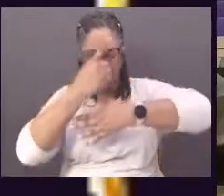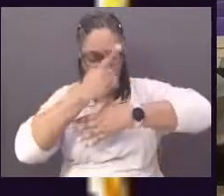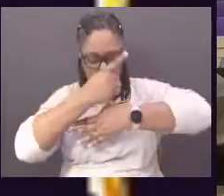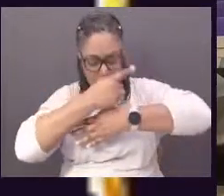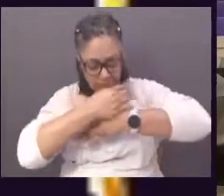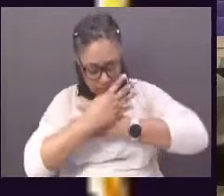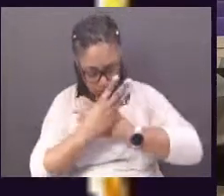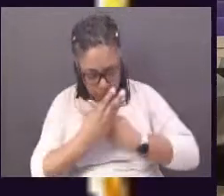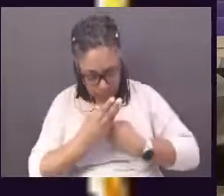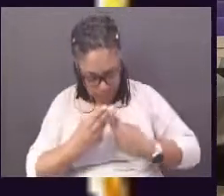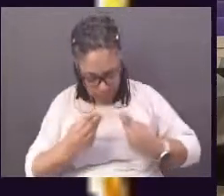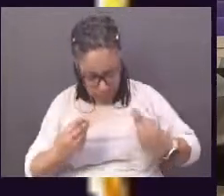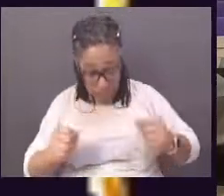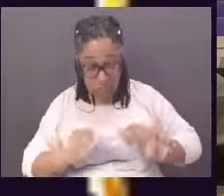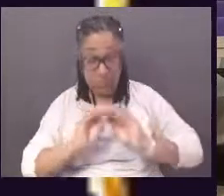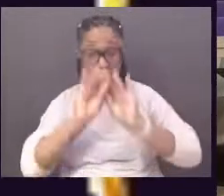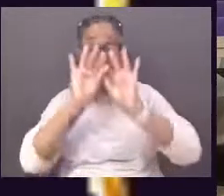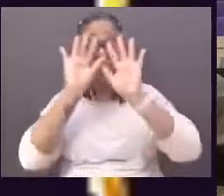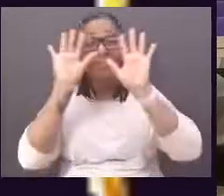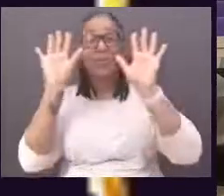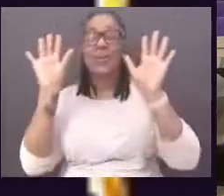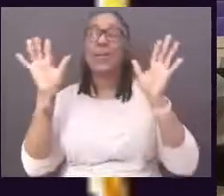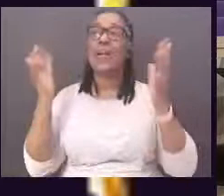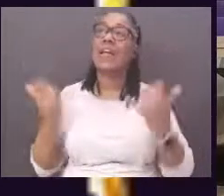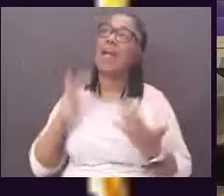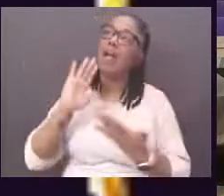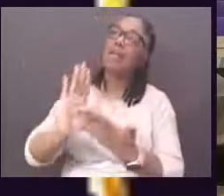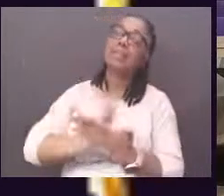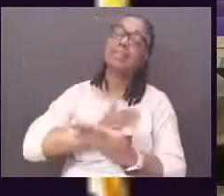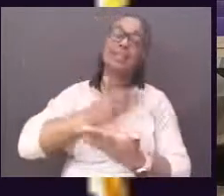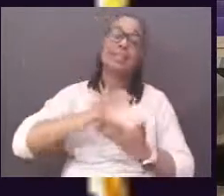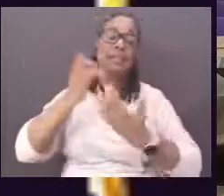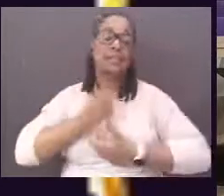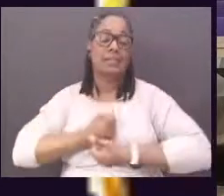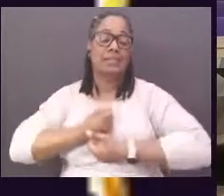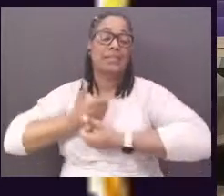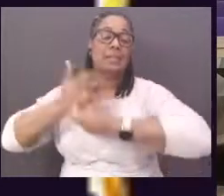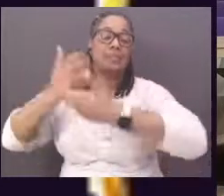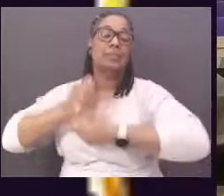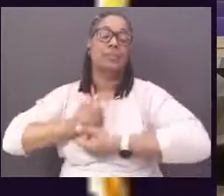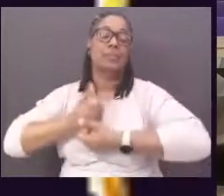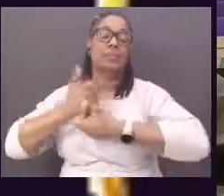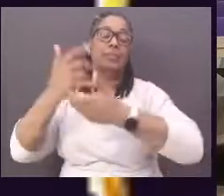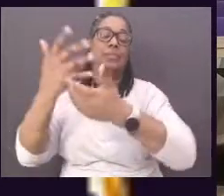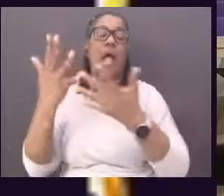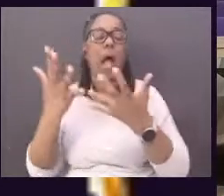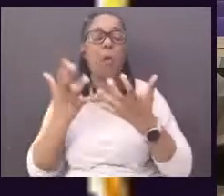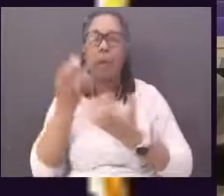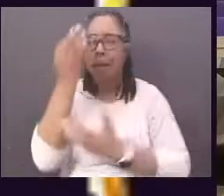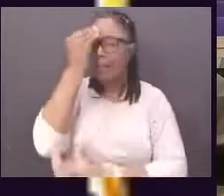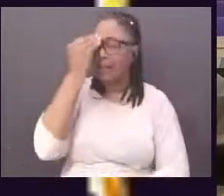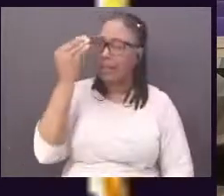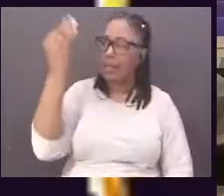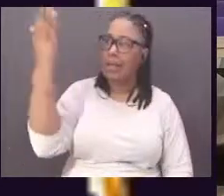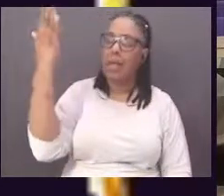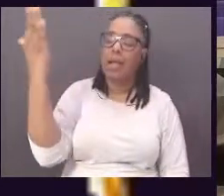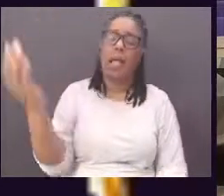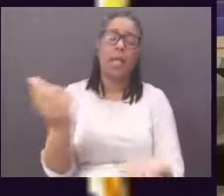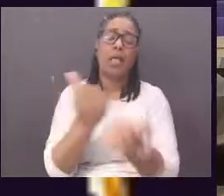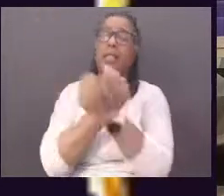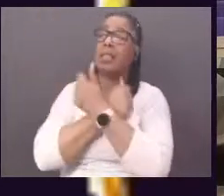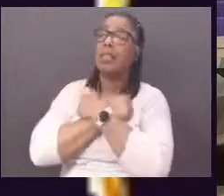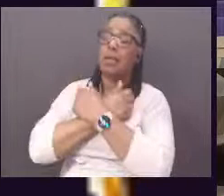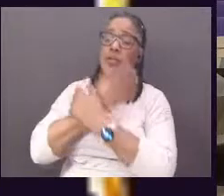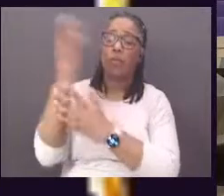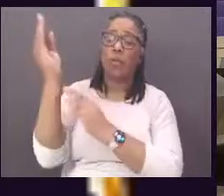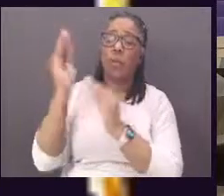gone. Lord, I sing to you this song. I want to say that I love